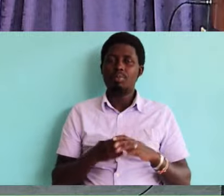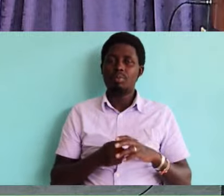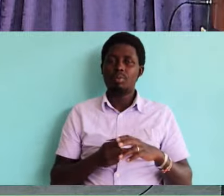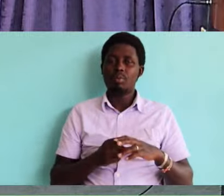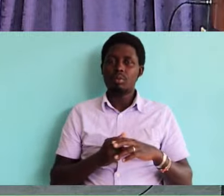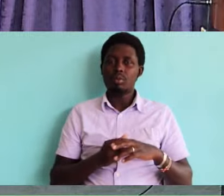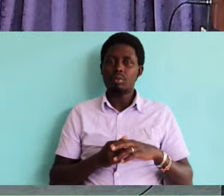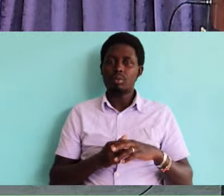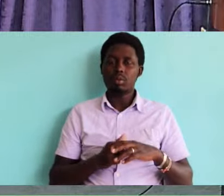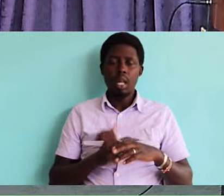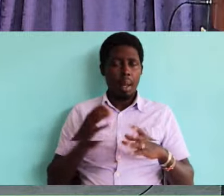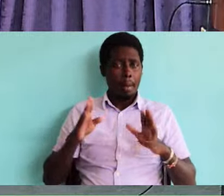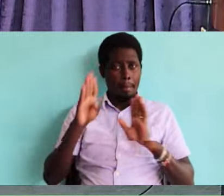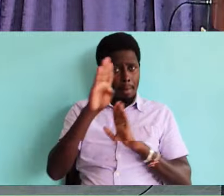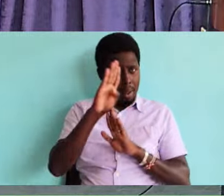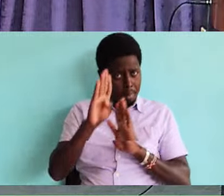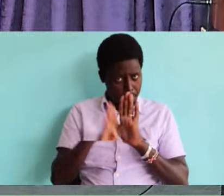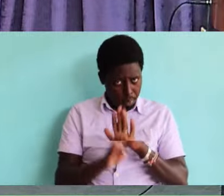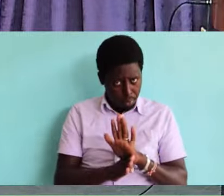The Bible,